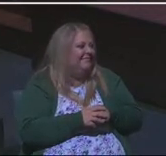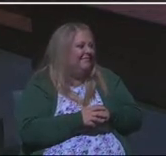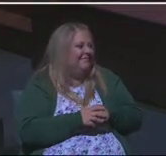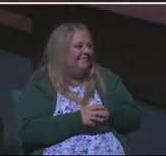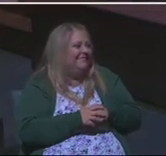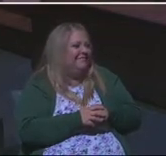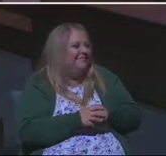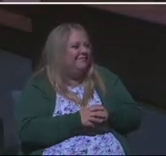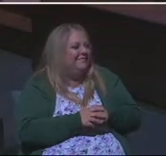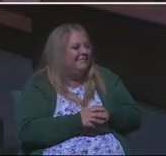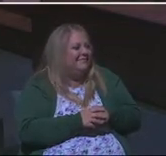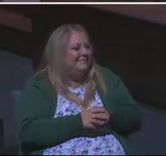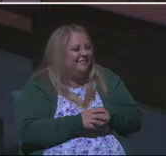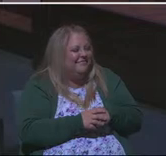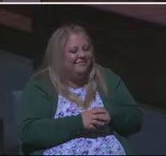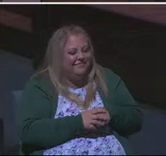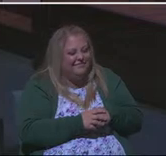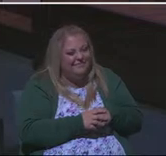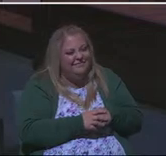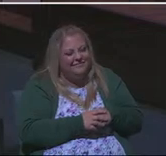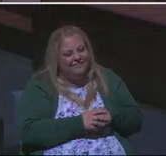No.